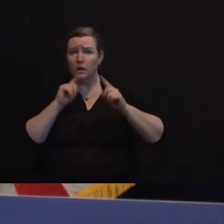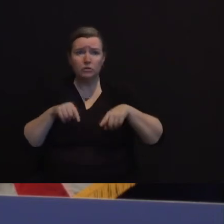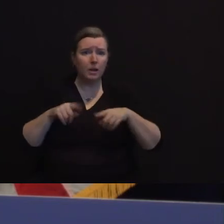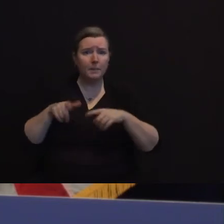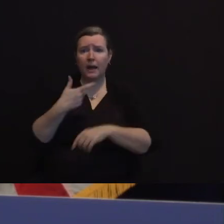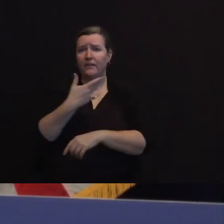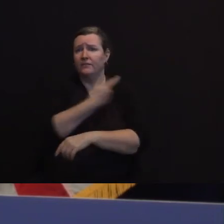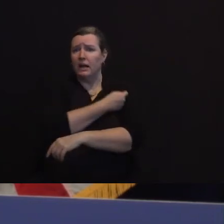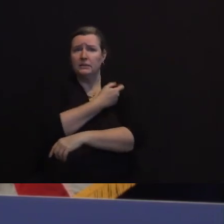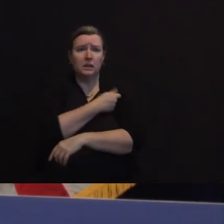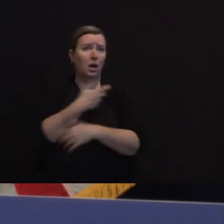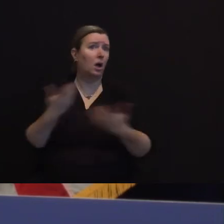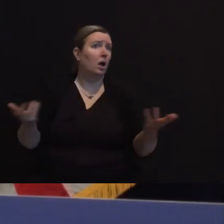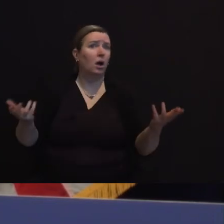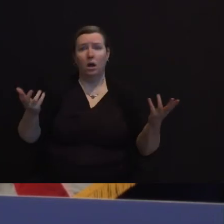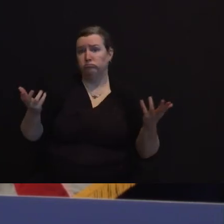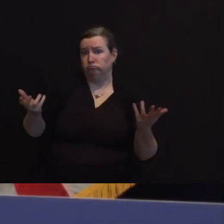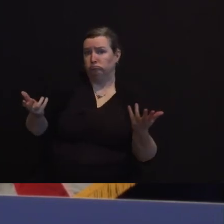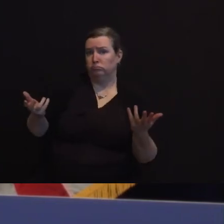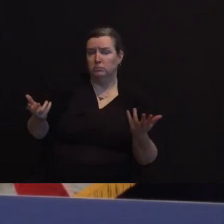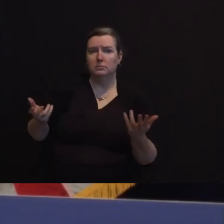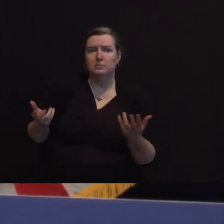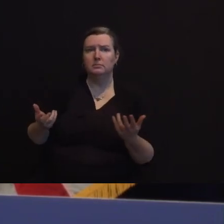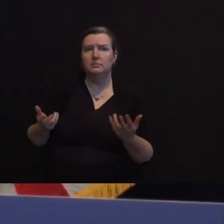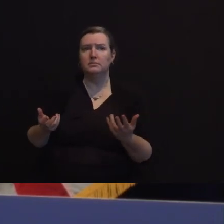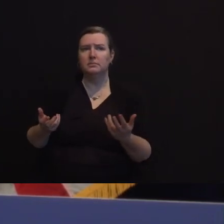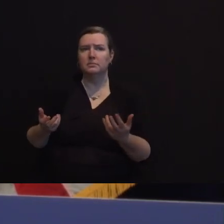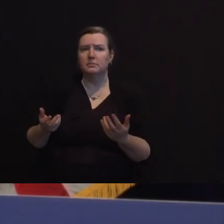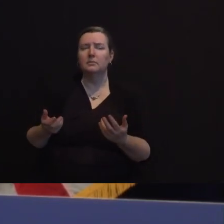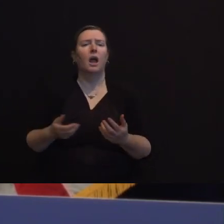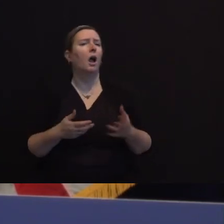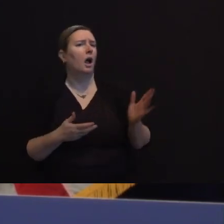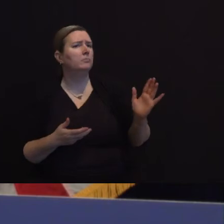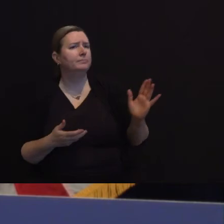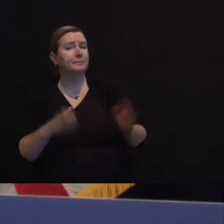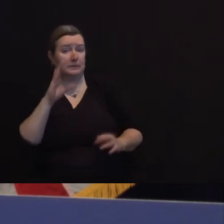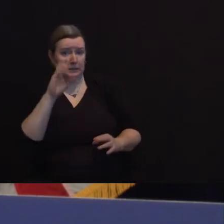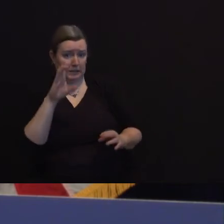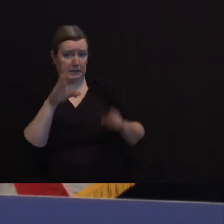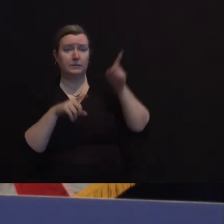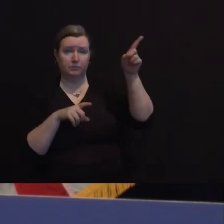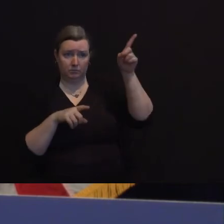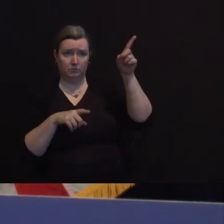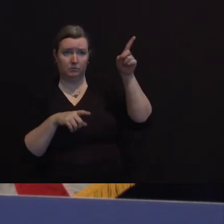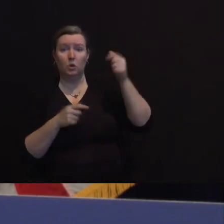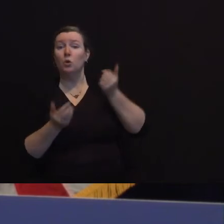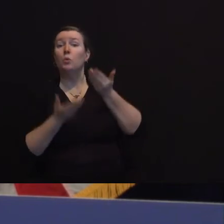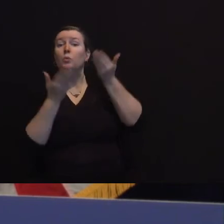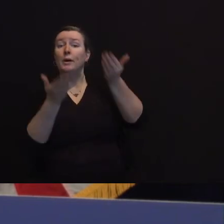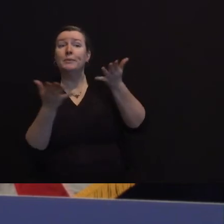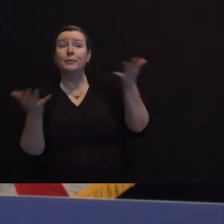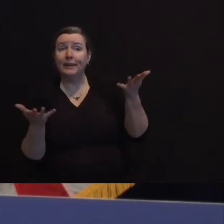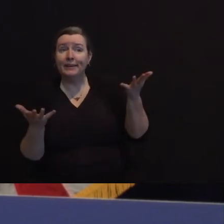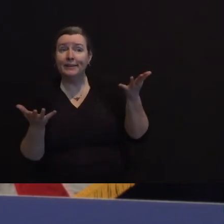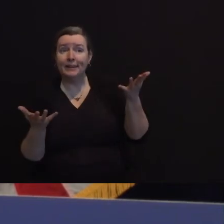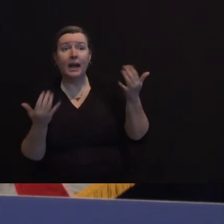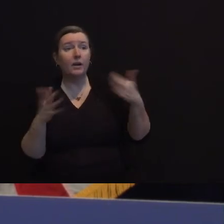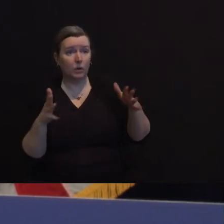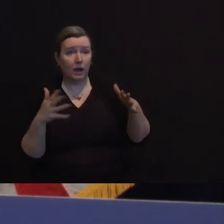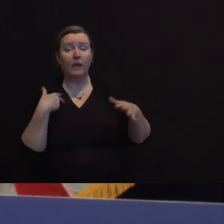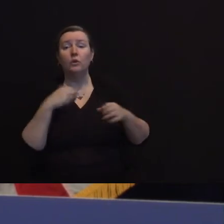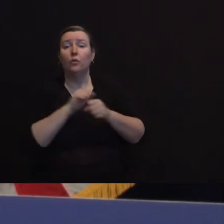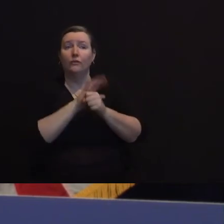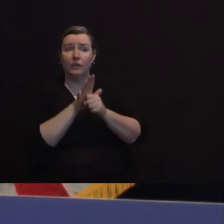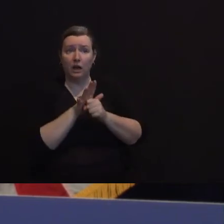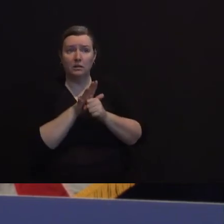If you yes. First of all, the CDC has recommended that those who've been previously infected should be vaccinated.